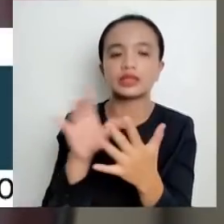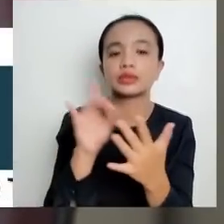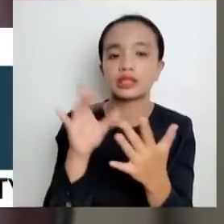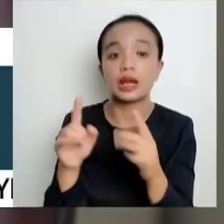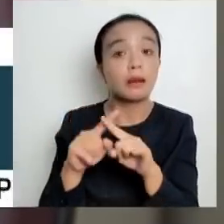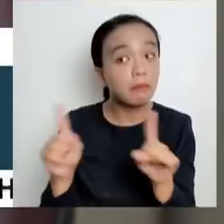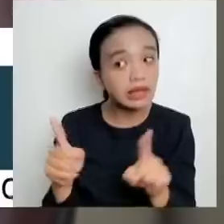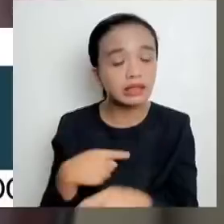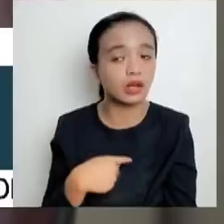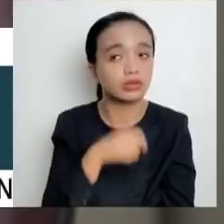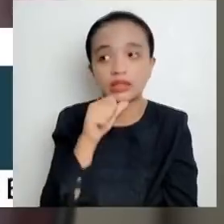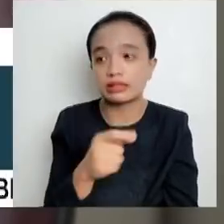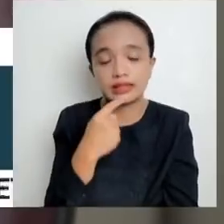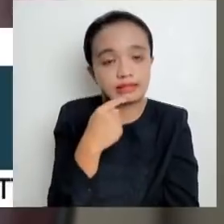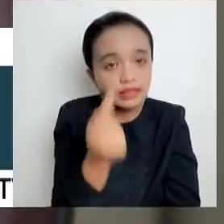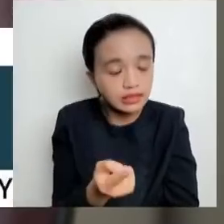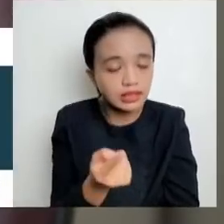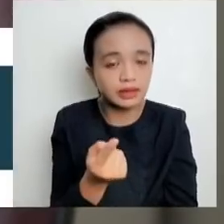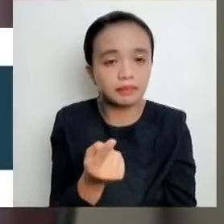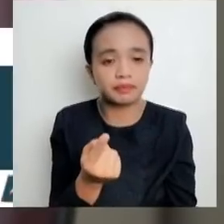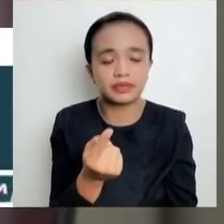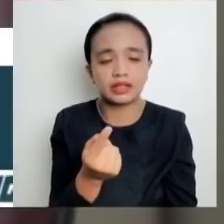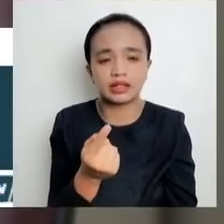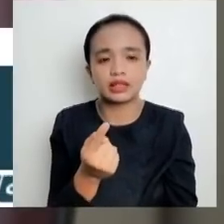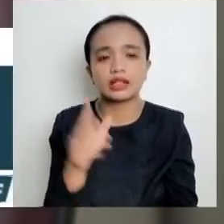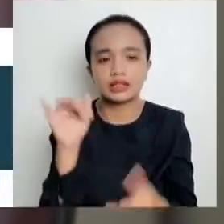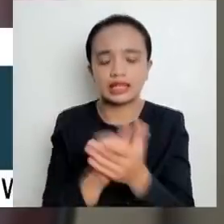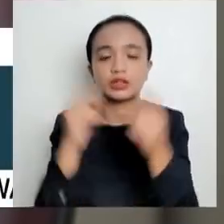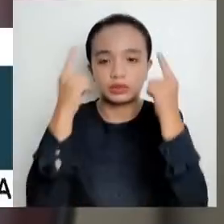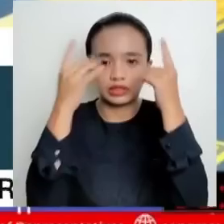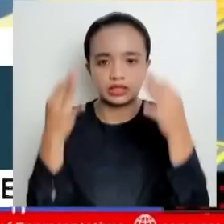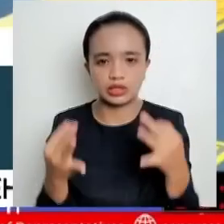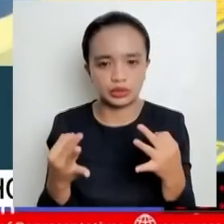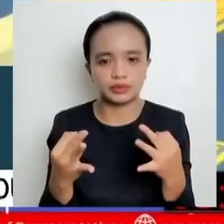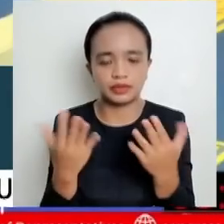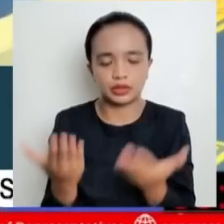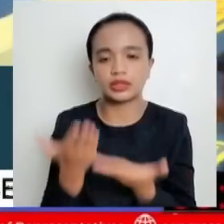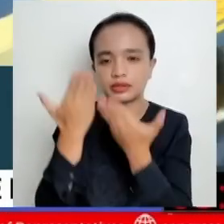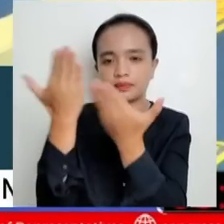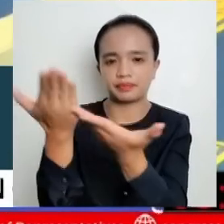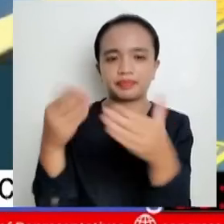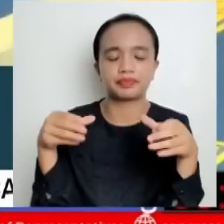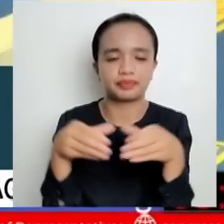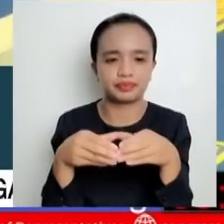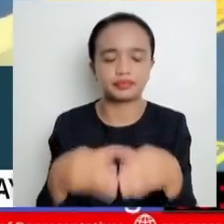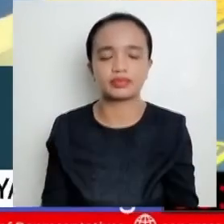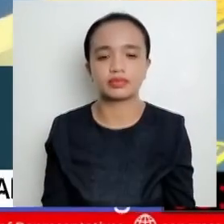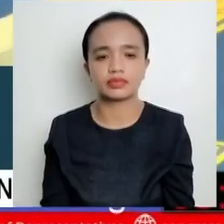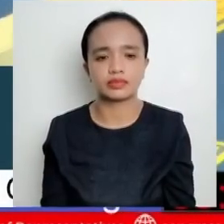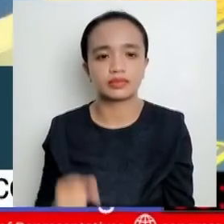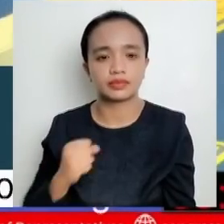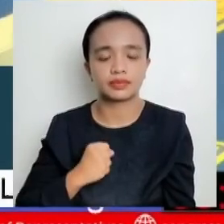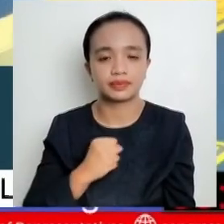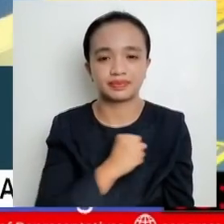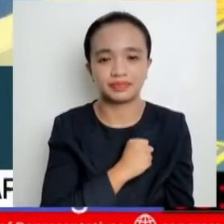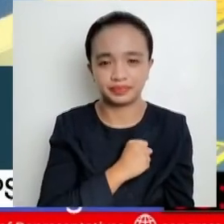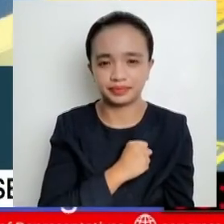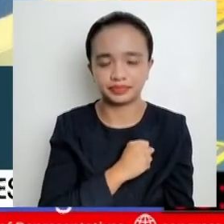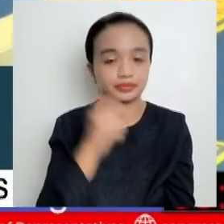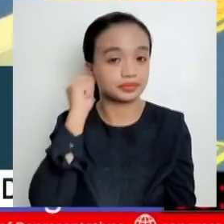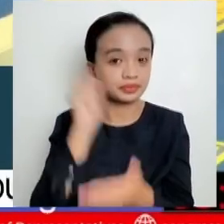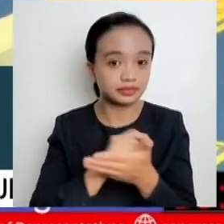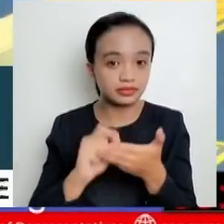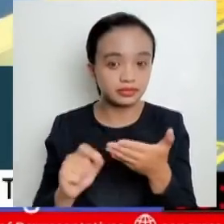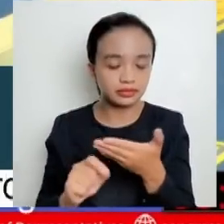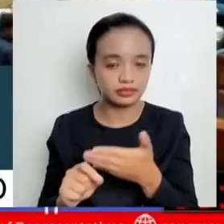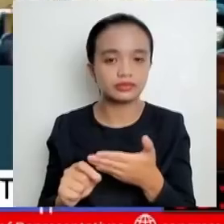that yun po yung decision or recommendation ng committee. Disability Affairs Secretary General Reginald Velasco says Teves Jr.'s case